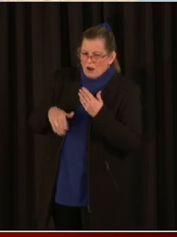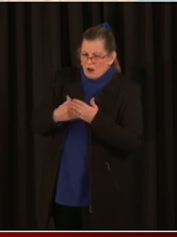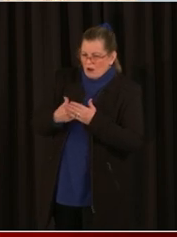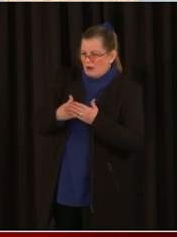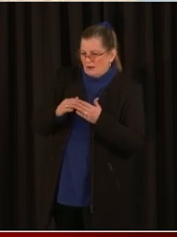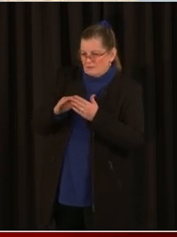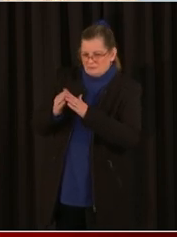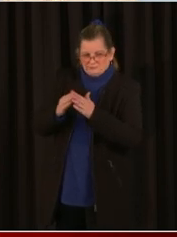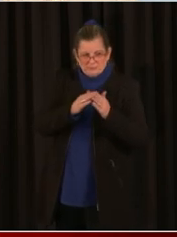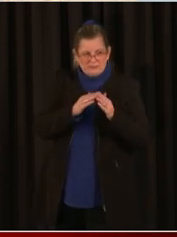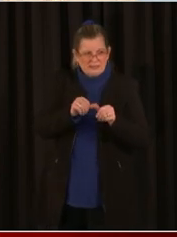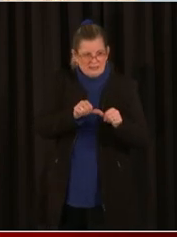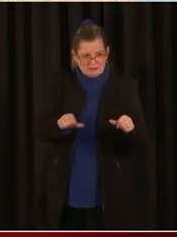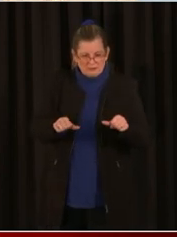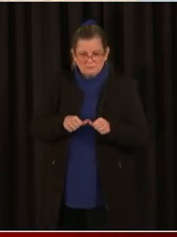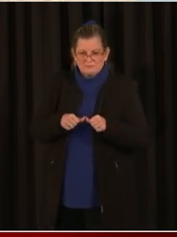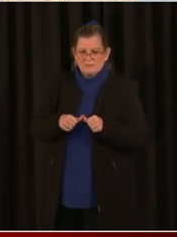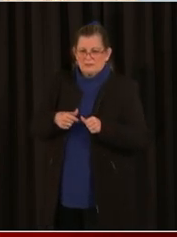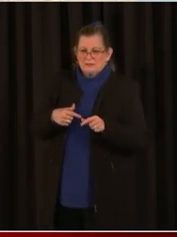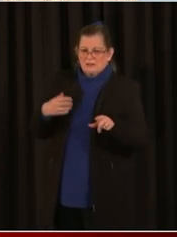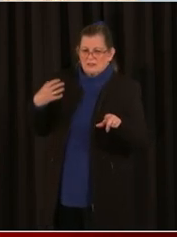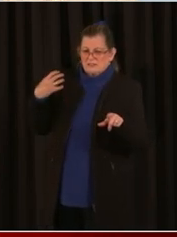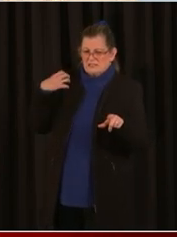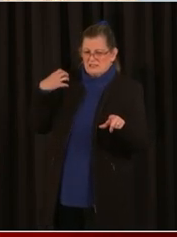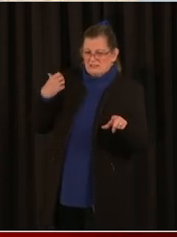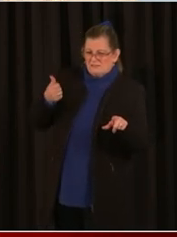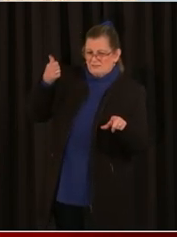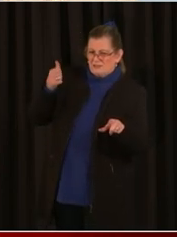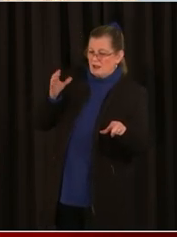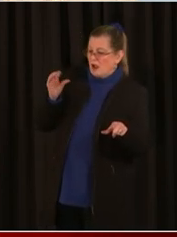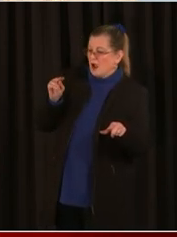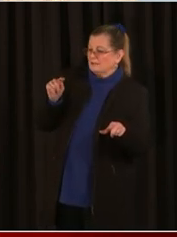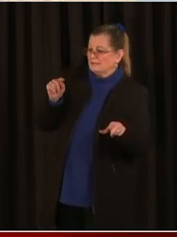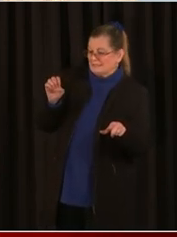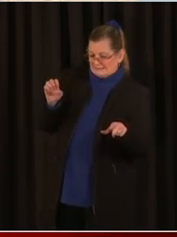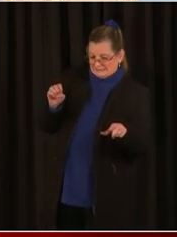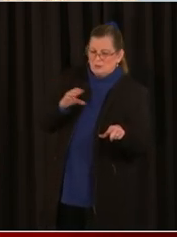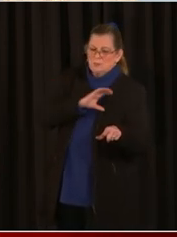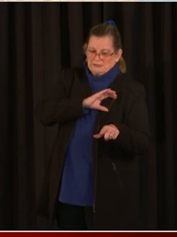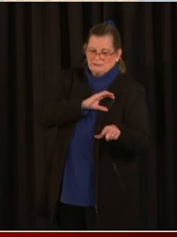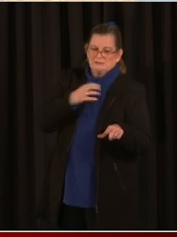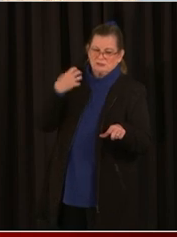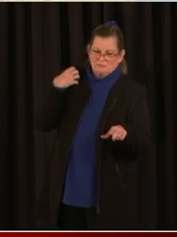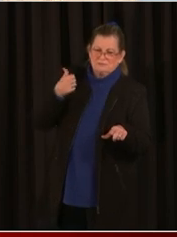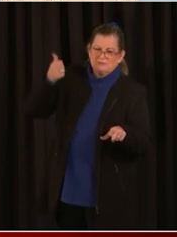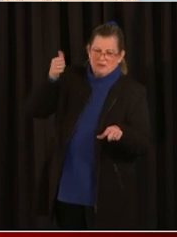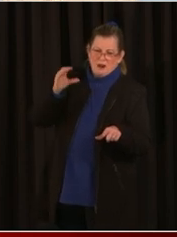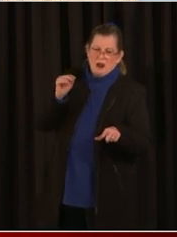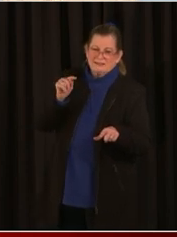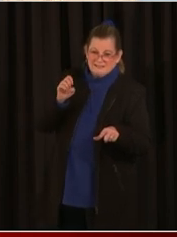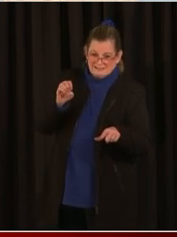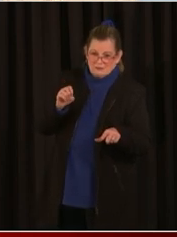downtown areas. And Chief Conti was also out in the community talking to business owners to make